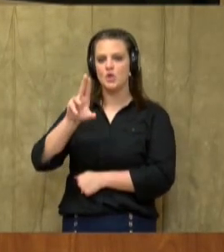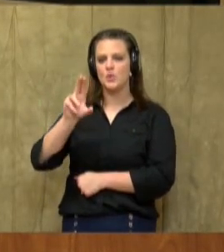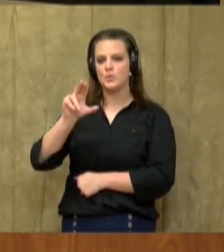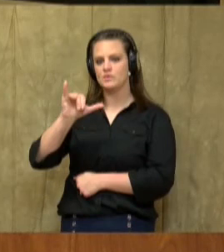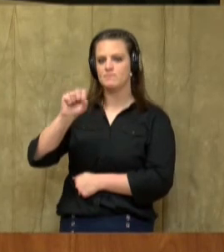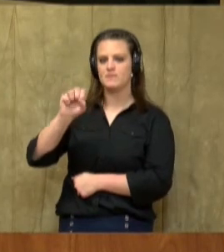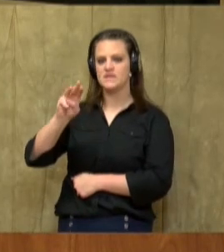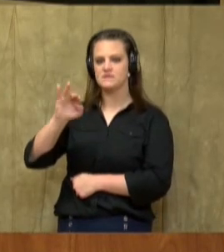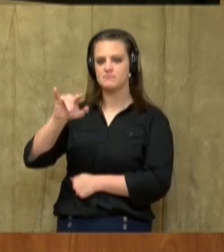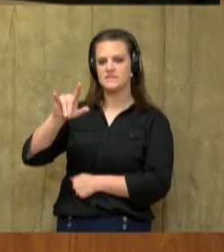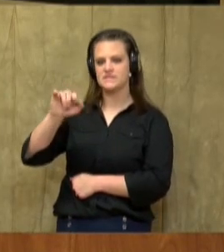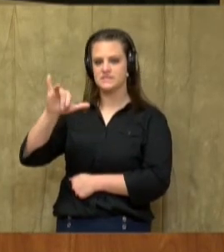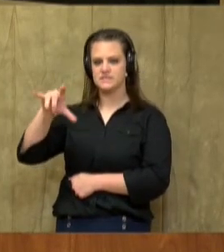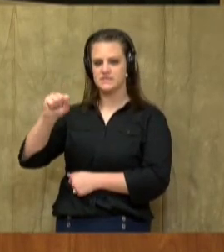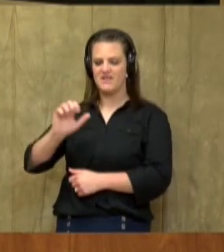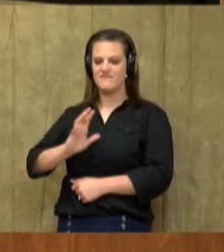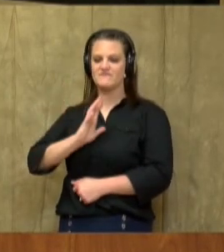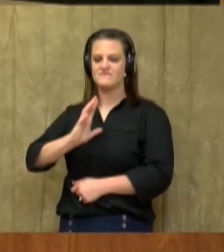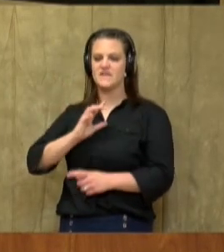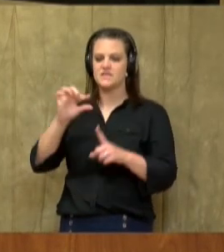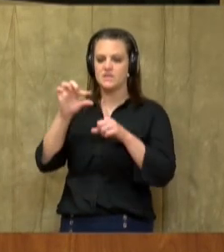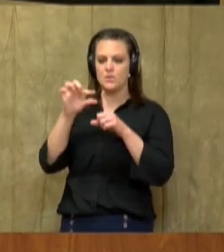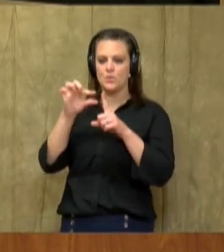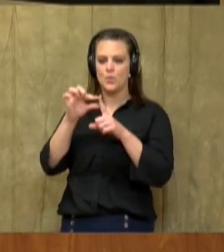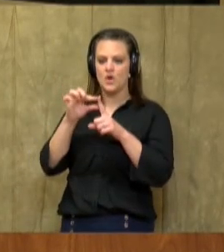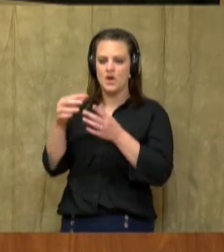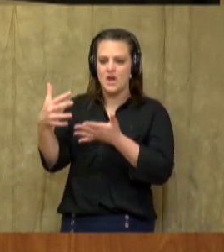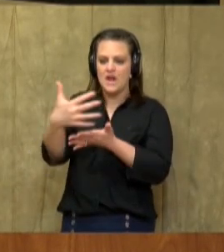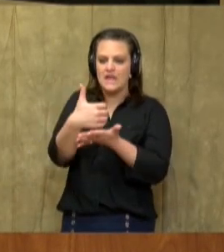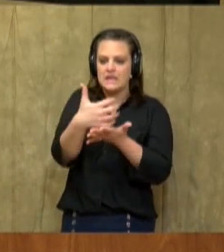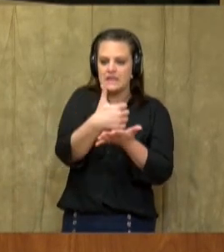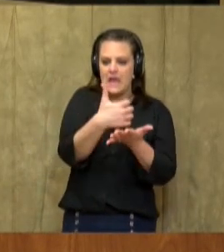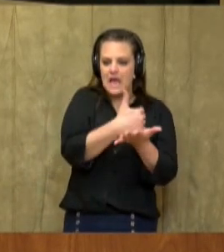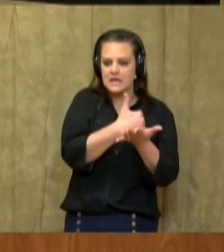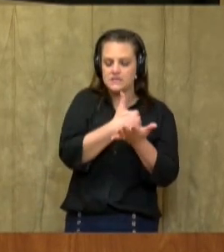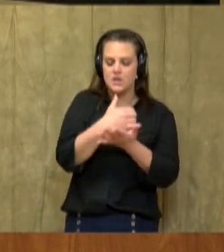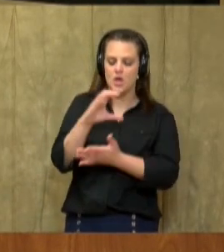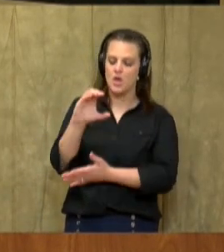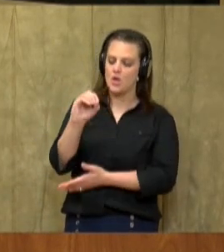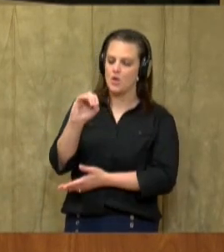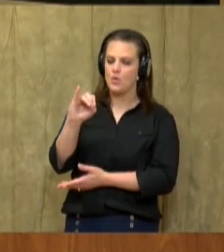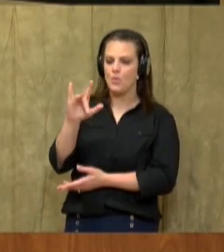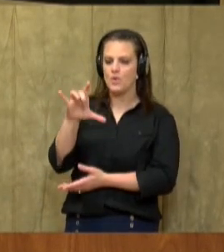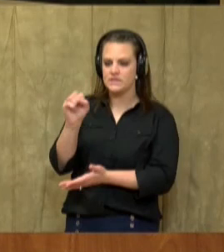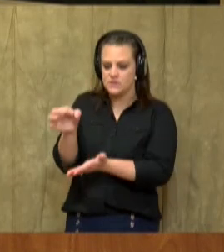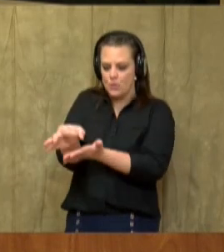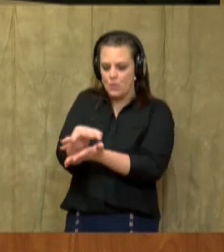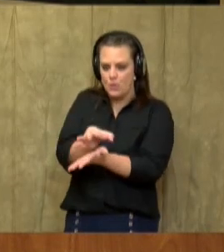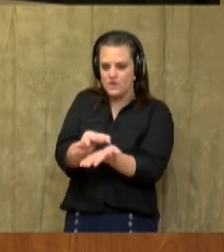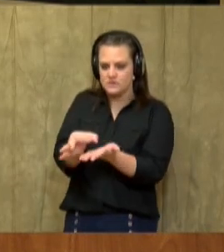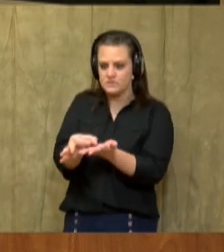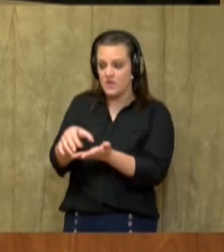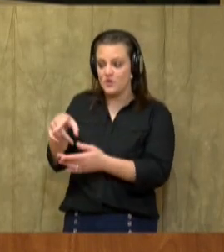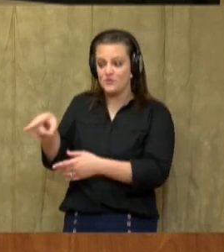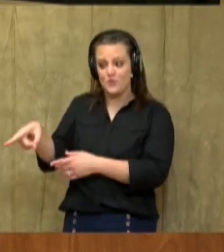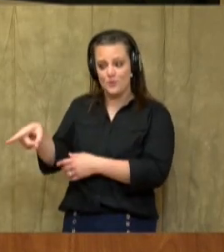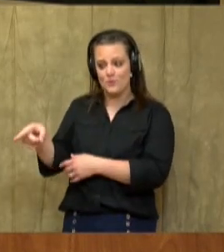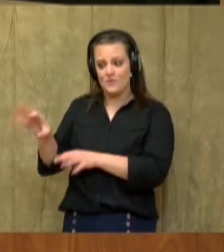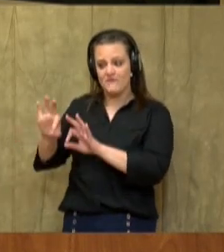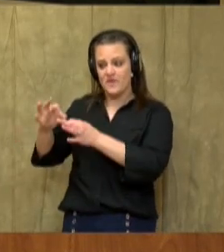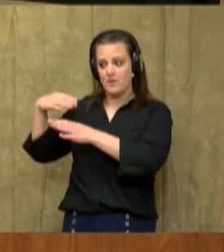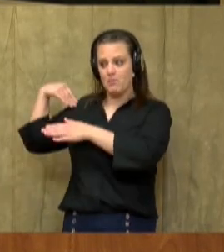Numismatist is a fancy word for someone who collects coins, explained Dad. You come from a long line